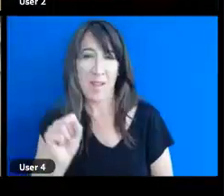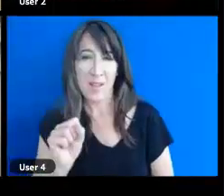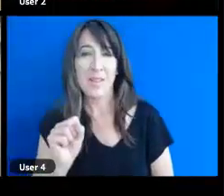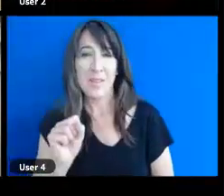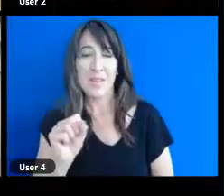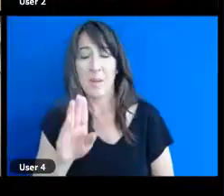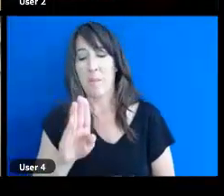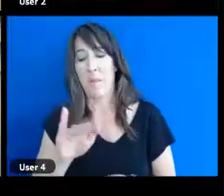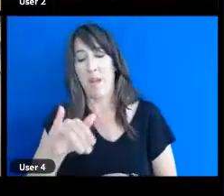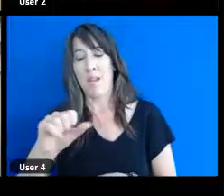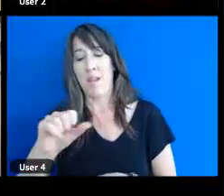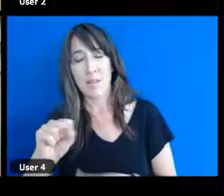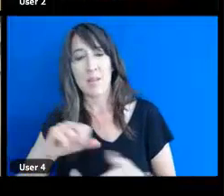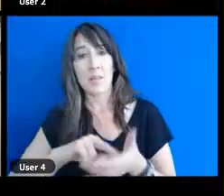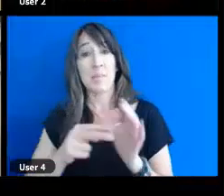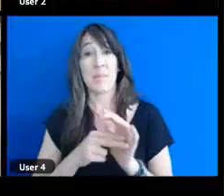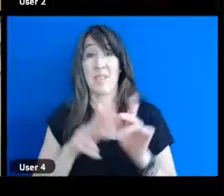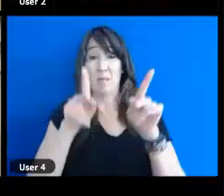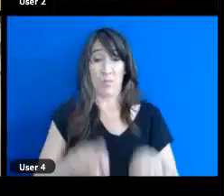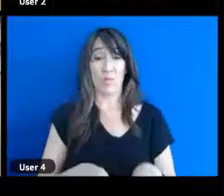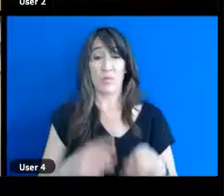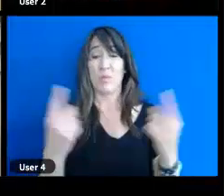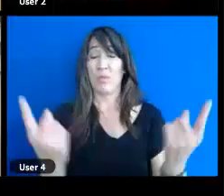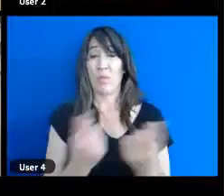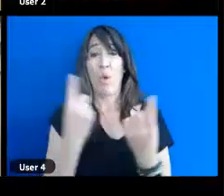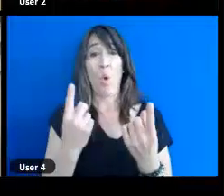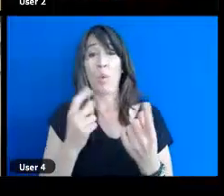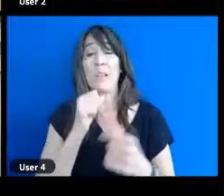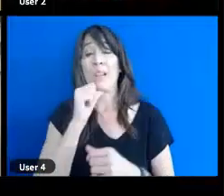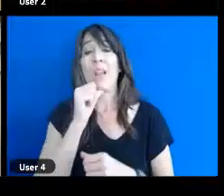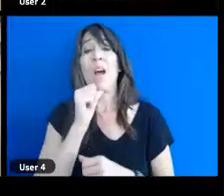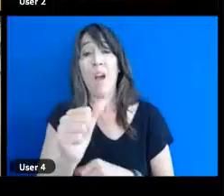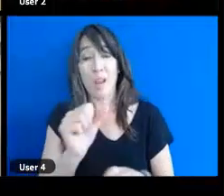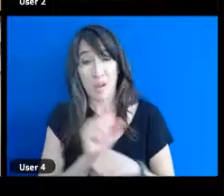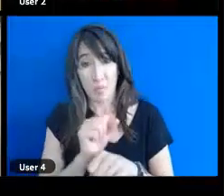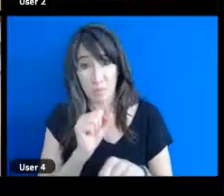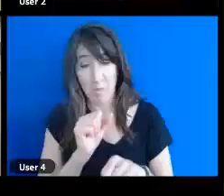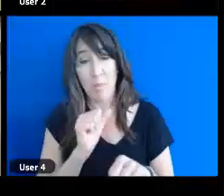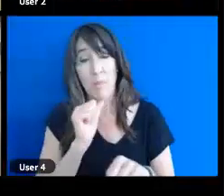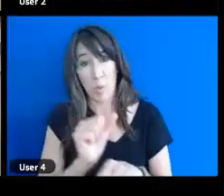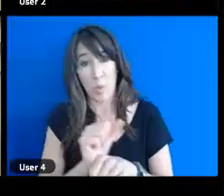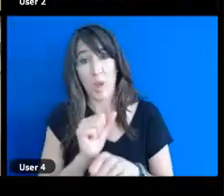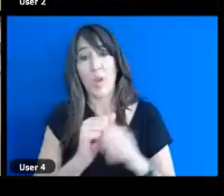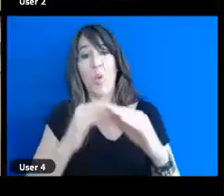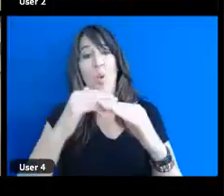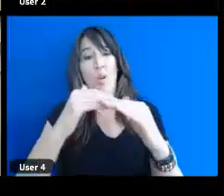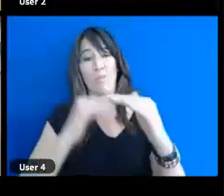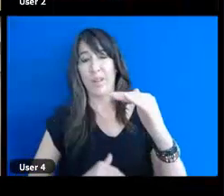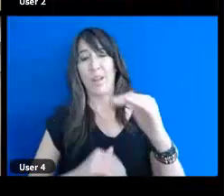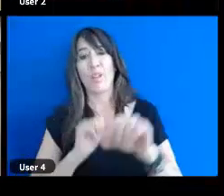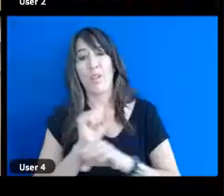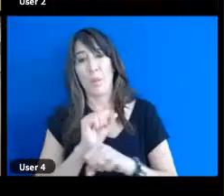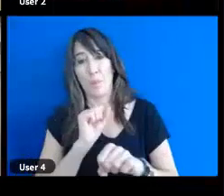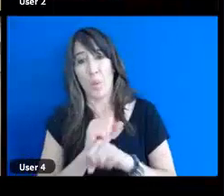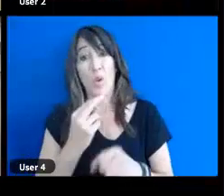Combined with unconscious bias towards people who face multiple barriers, this can keep an individual in a constant cycle of